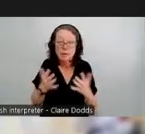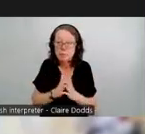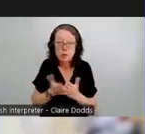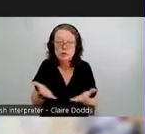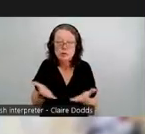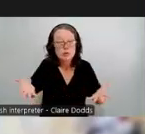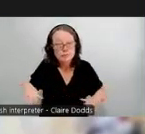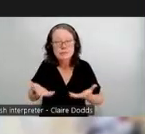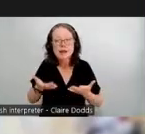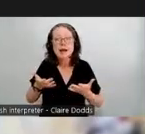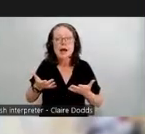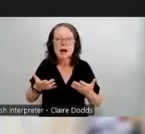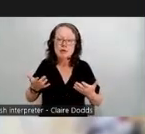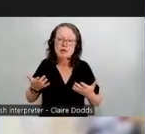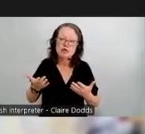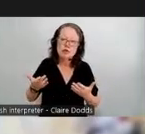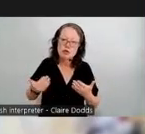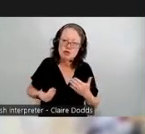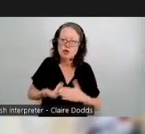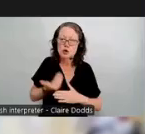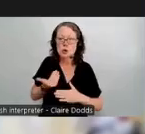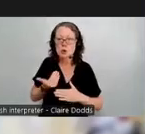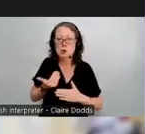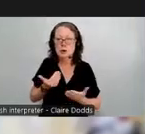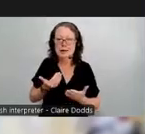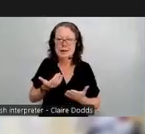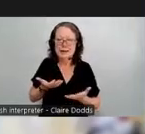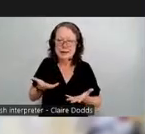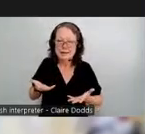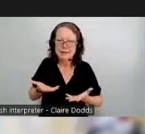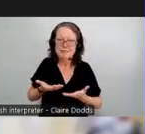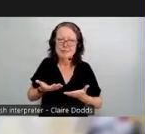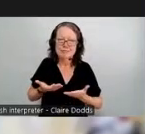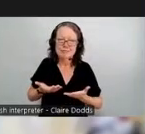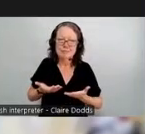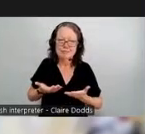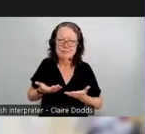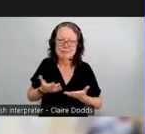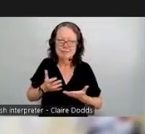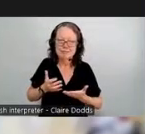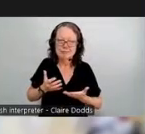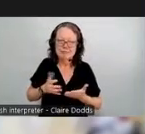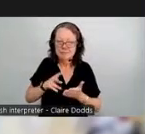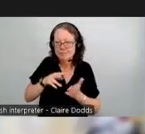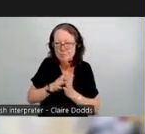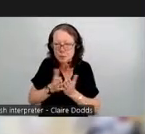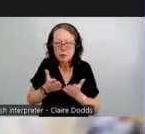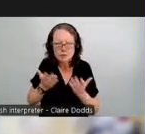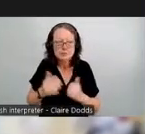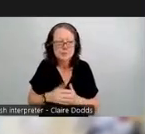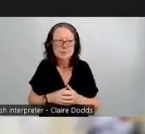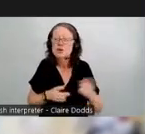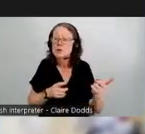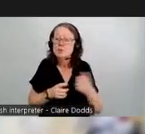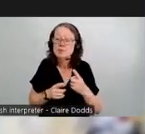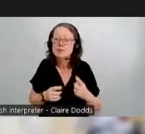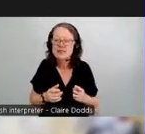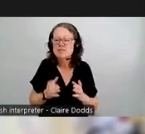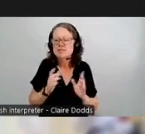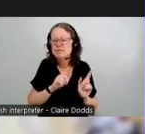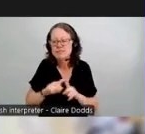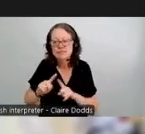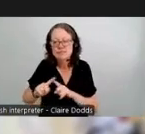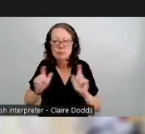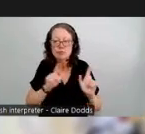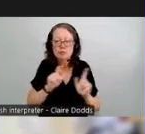introduction or reintroduction to having a book in your hand. So here are some projects. In February, we did a